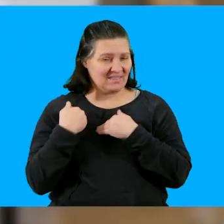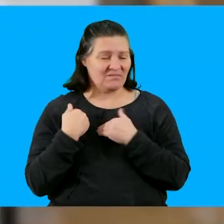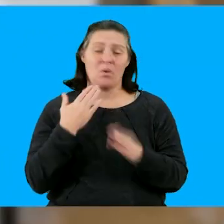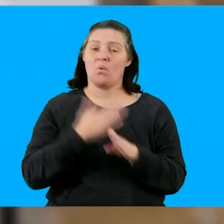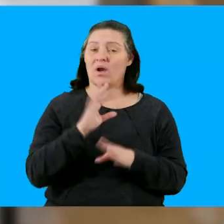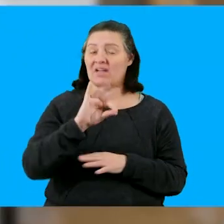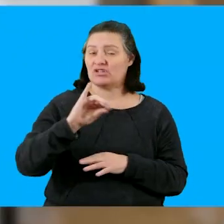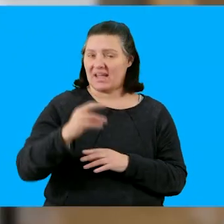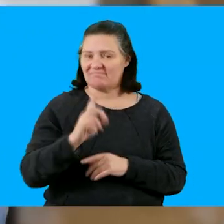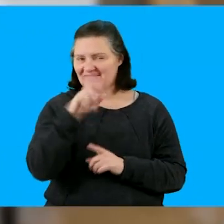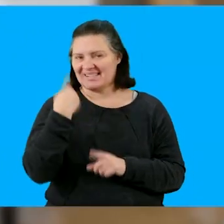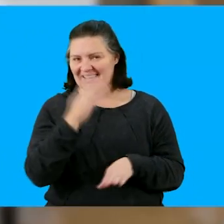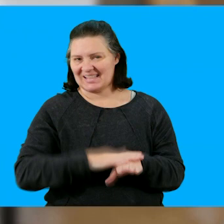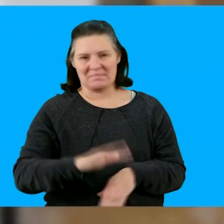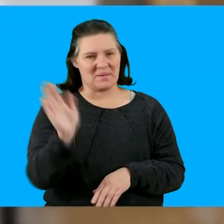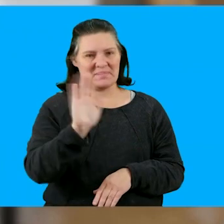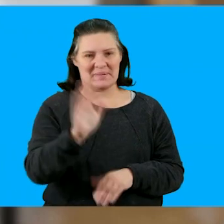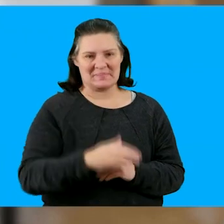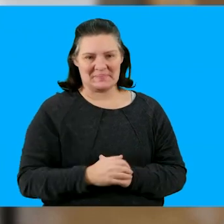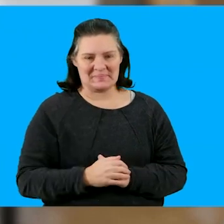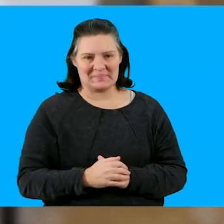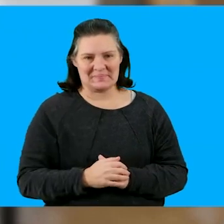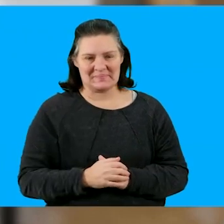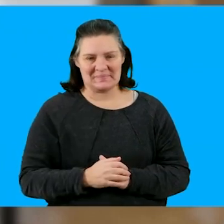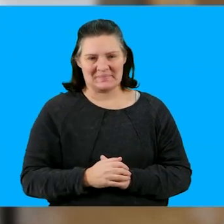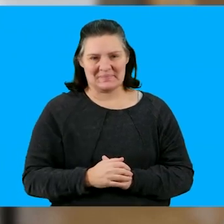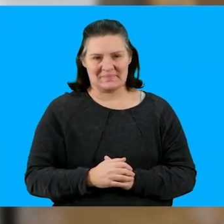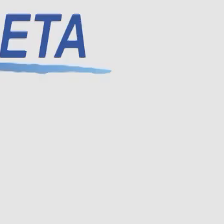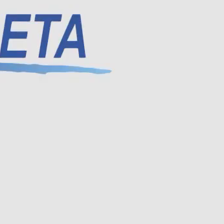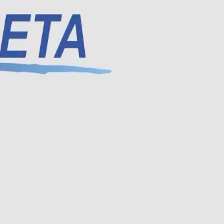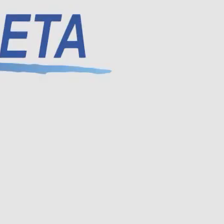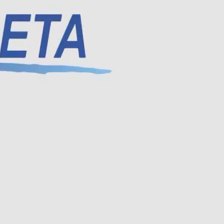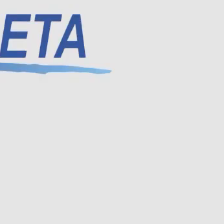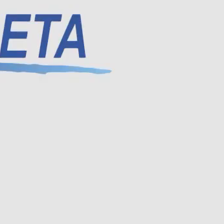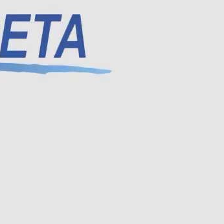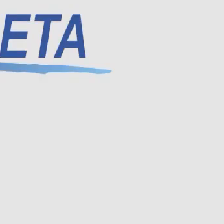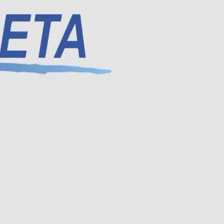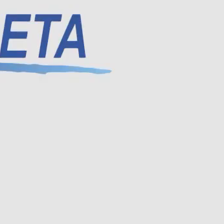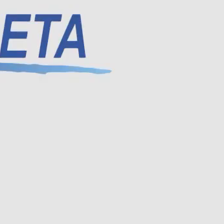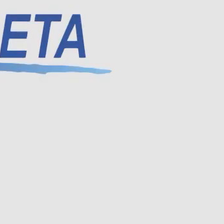work every day. Until next time, see you next time. Goodbye.